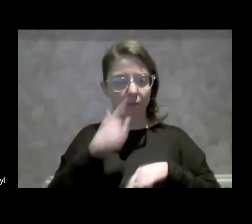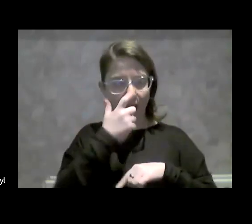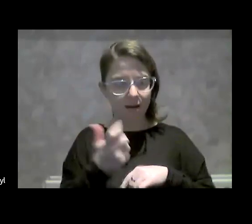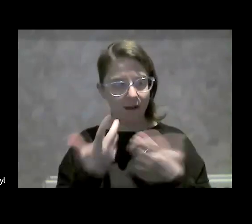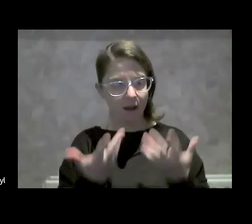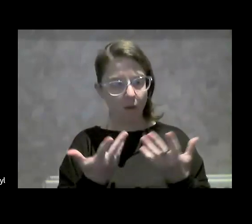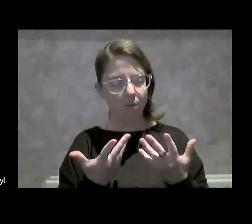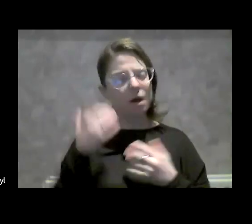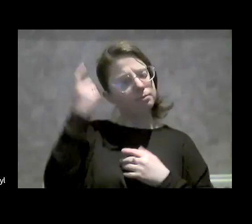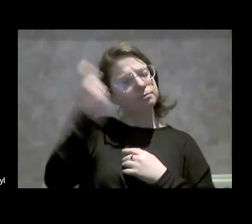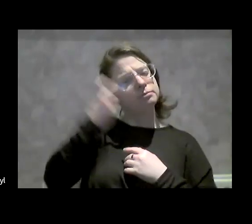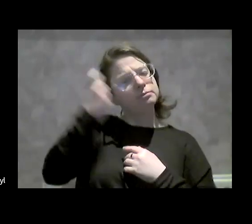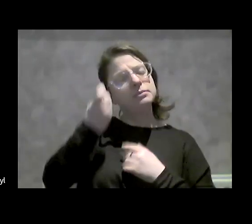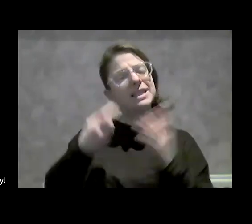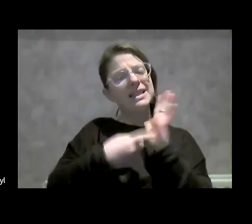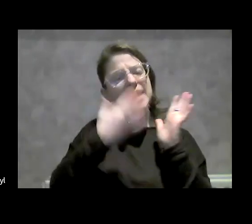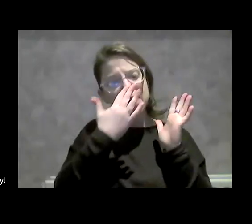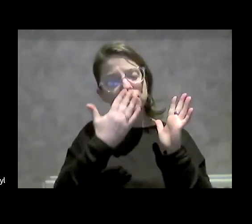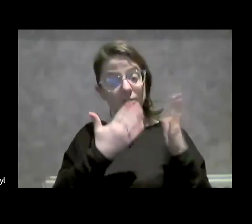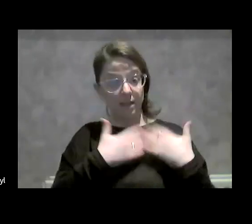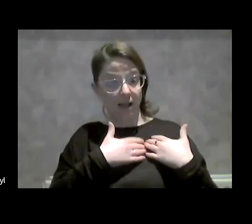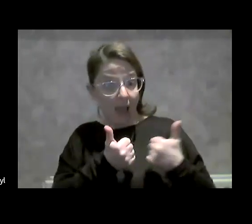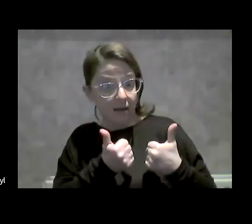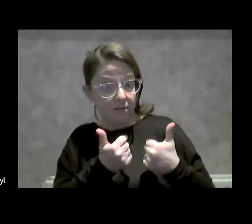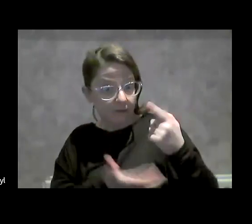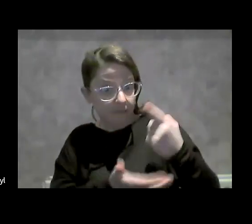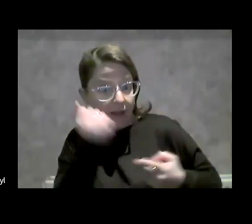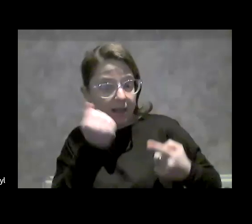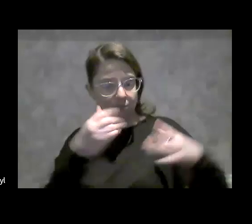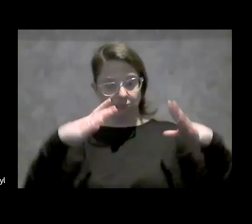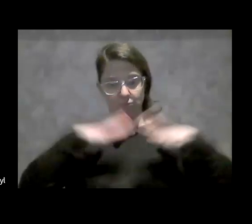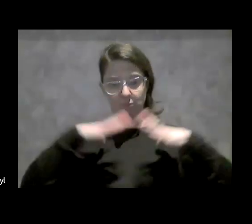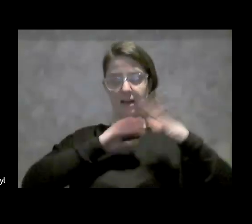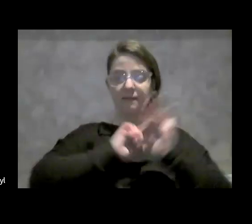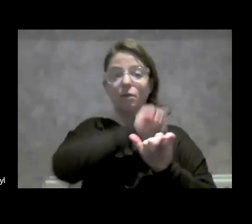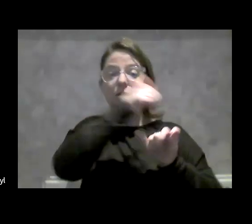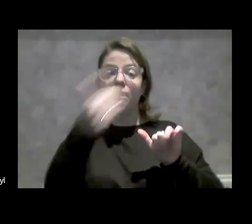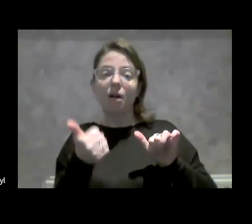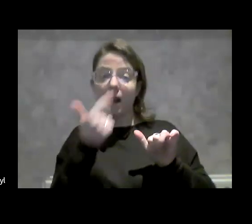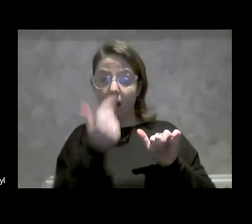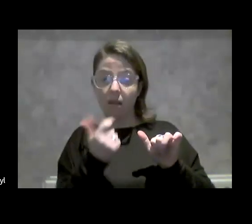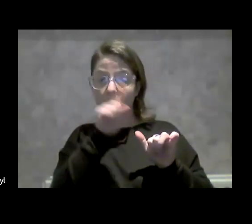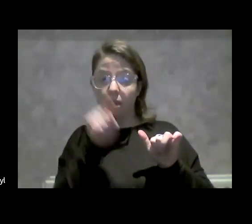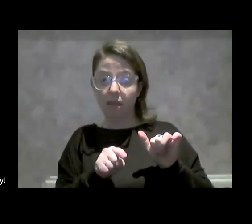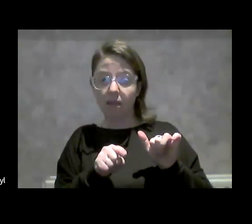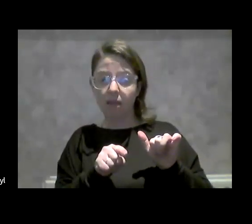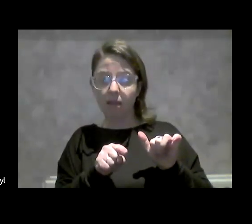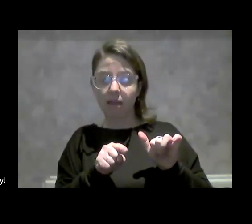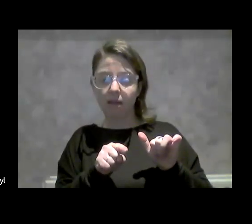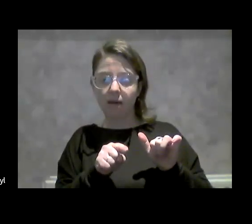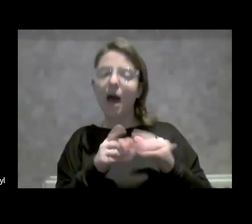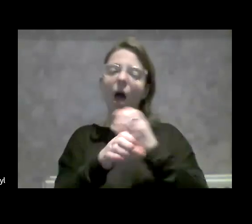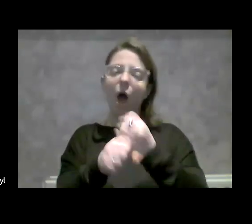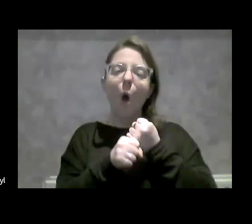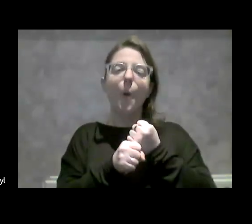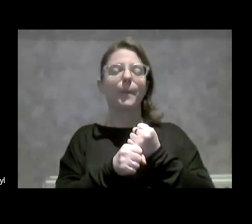more teenagers can now find kindness in the dark to ready them for the light on the other side of the door. And I hope